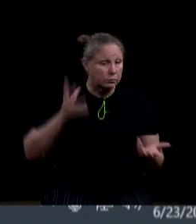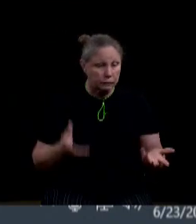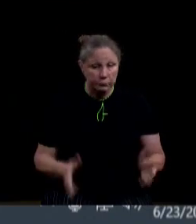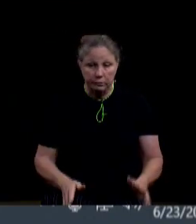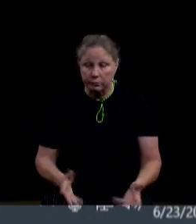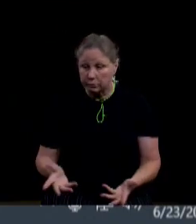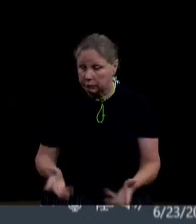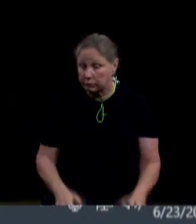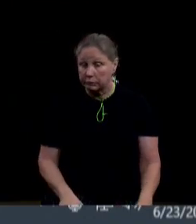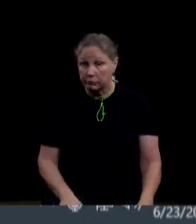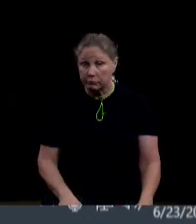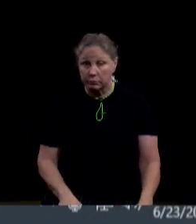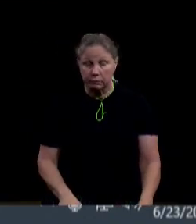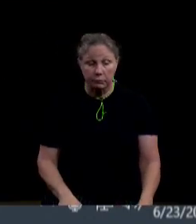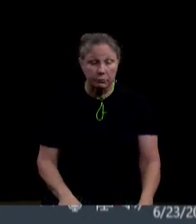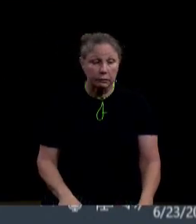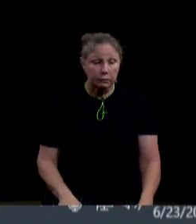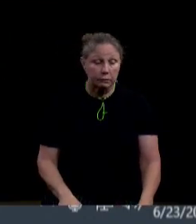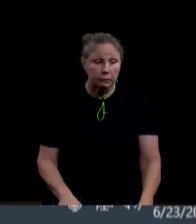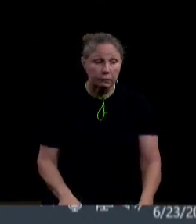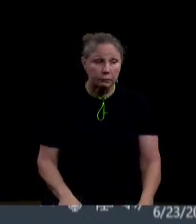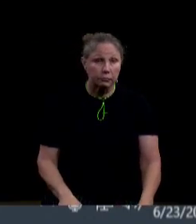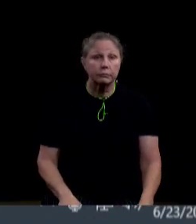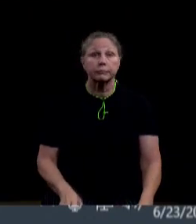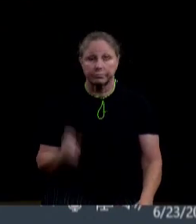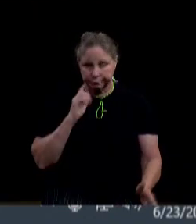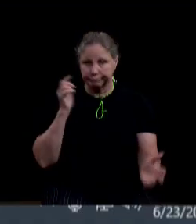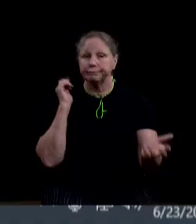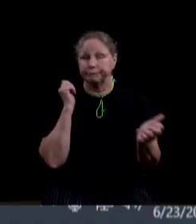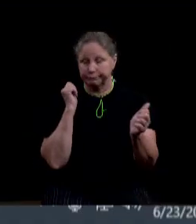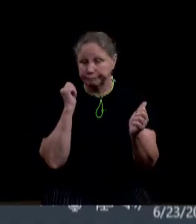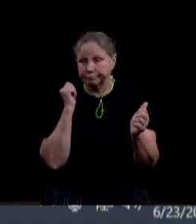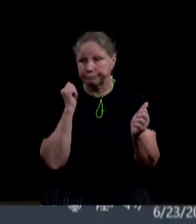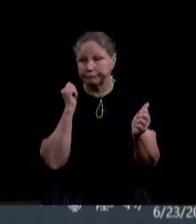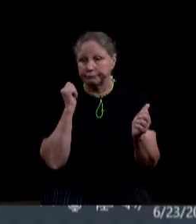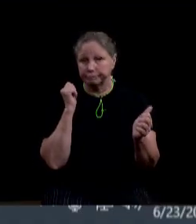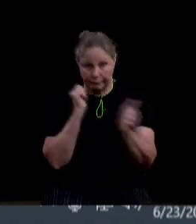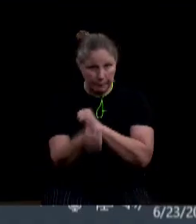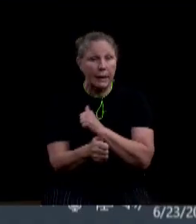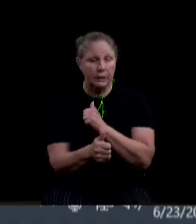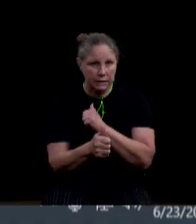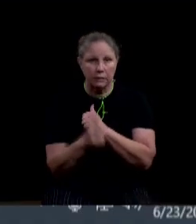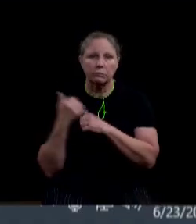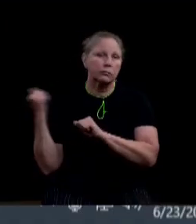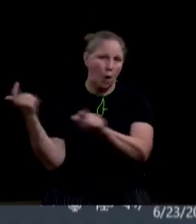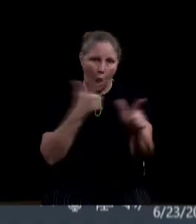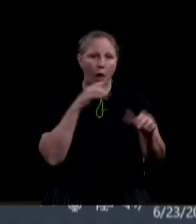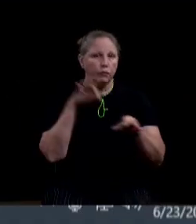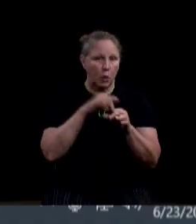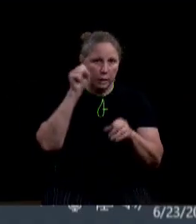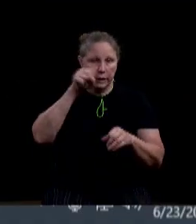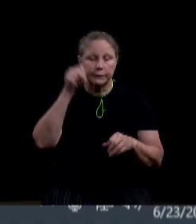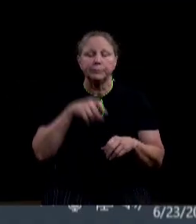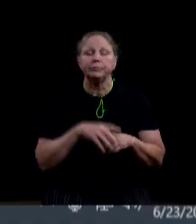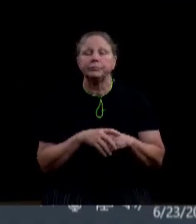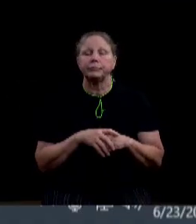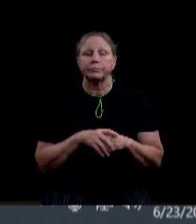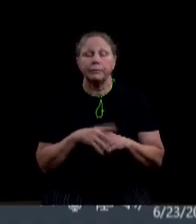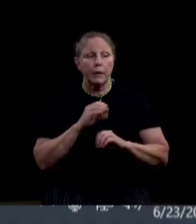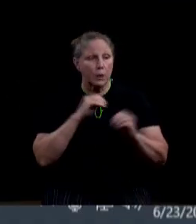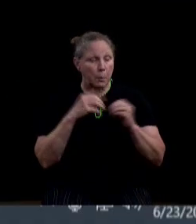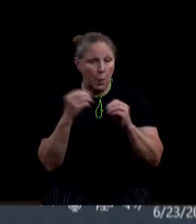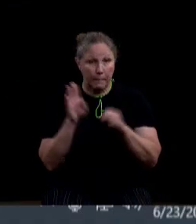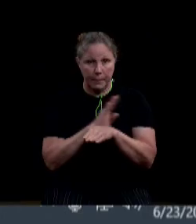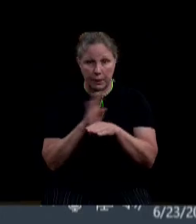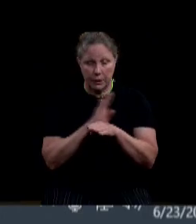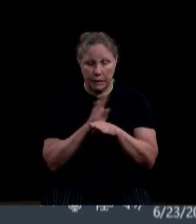Okay, and that motion passes unanimously. There being no further business, we're about to adjourn this meeting, and